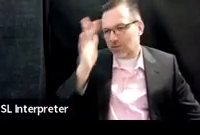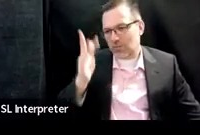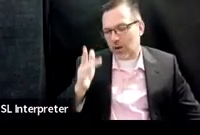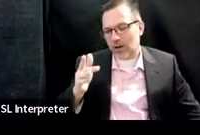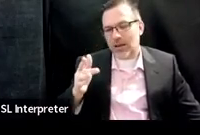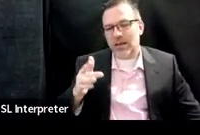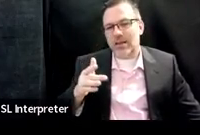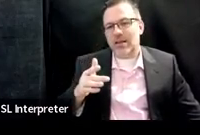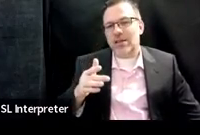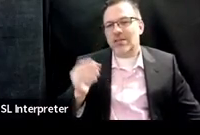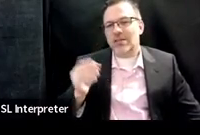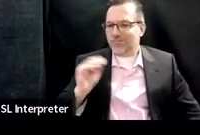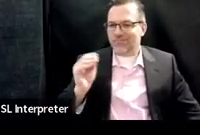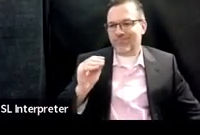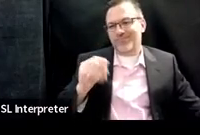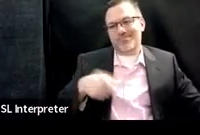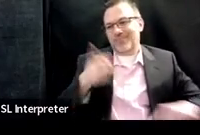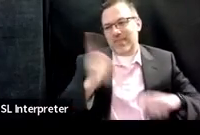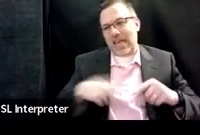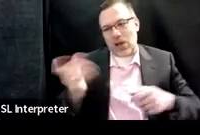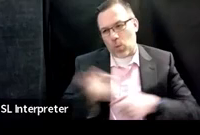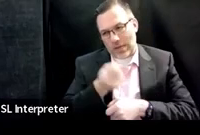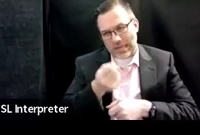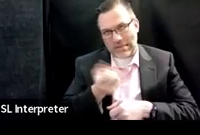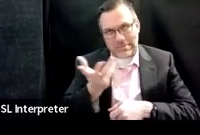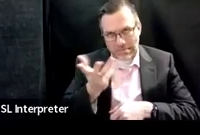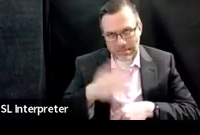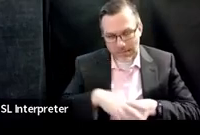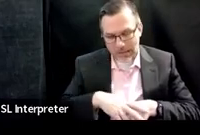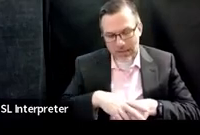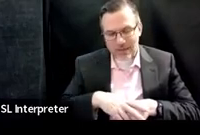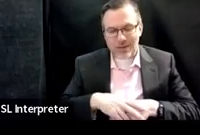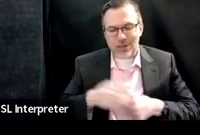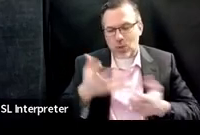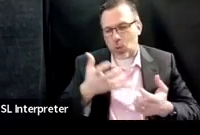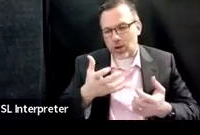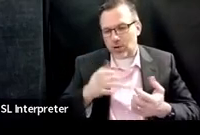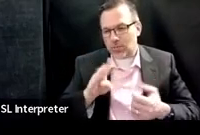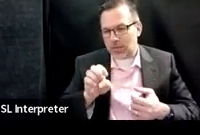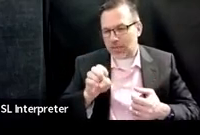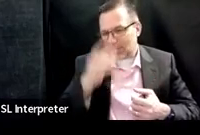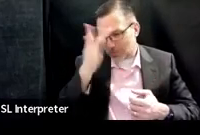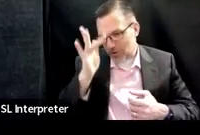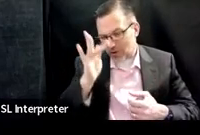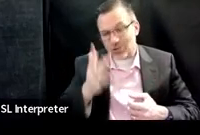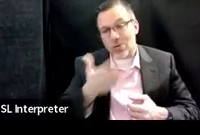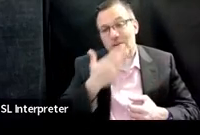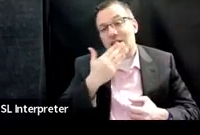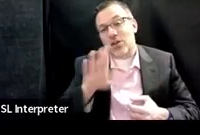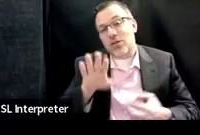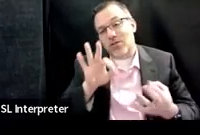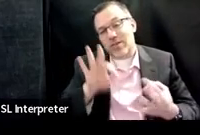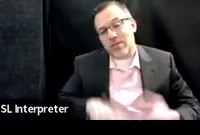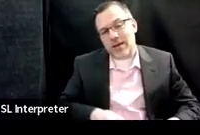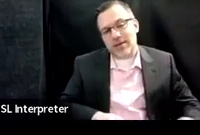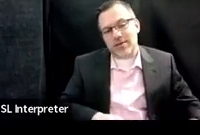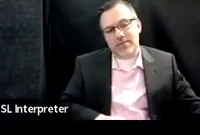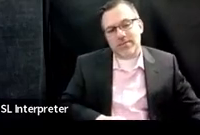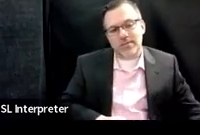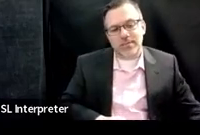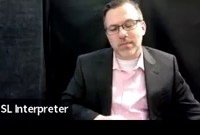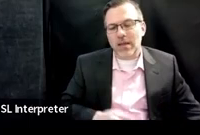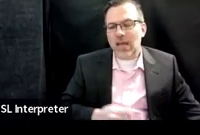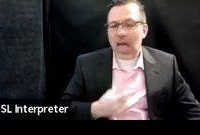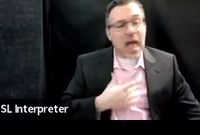don't think there's any winning in this particular case. So we just want to just be smart. So I just wanted to get your feedback on that. So thank you. I like what you said, Lena,